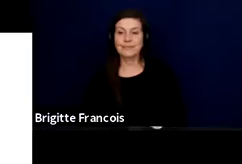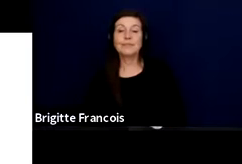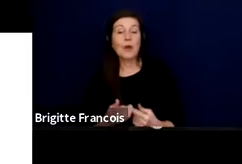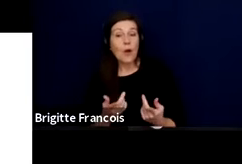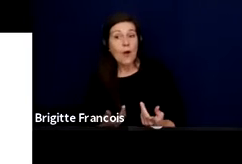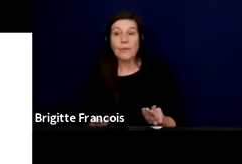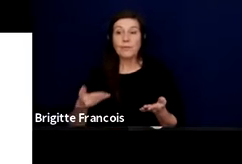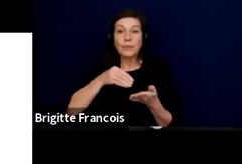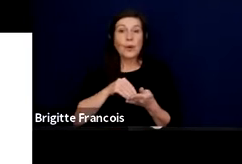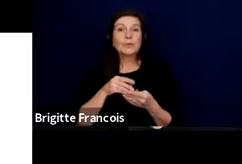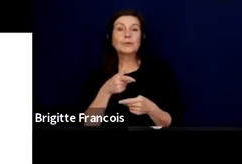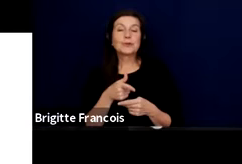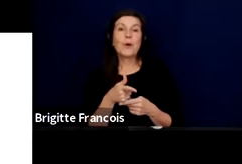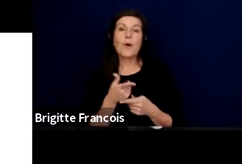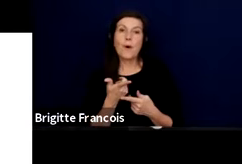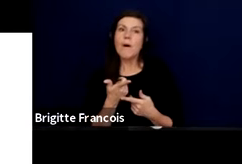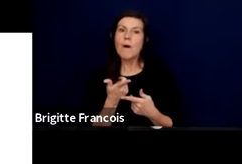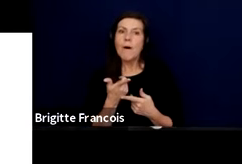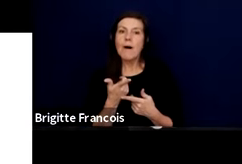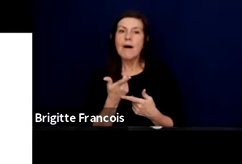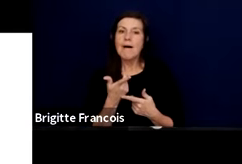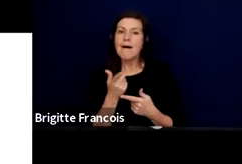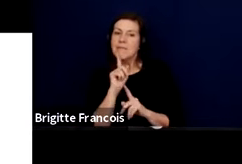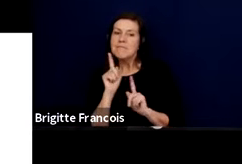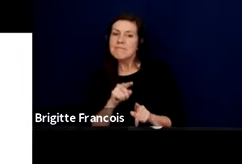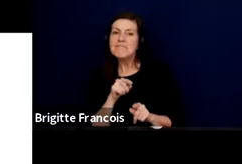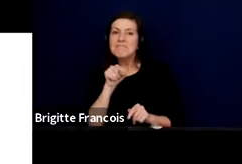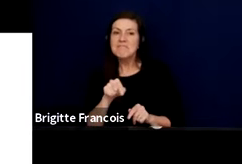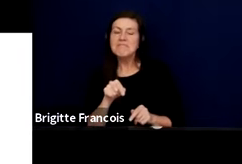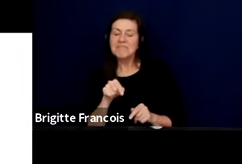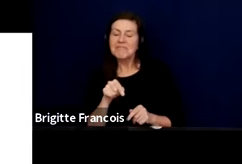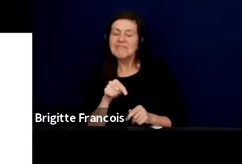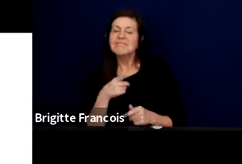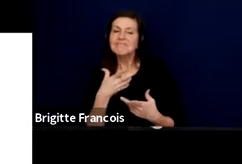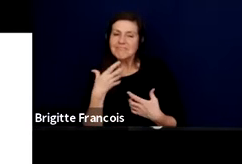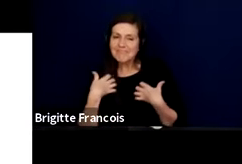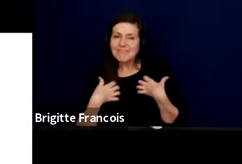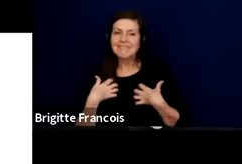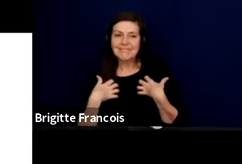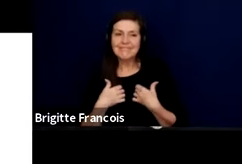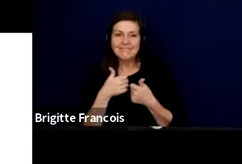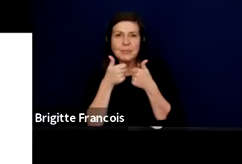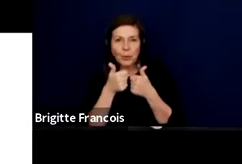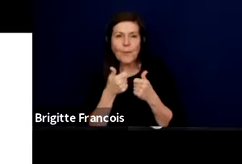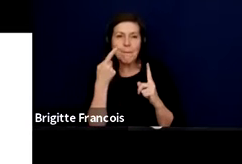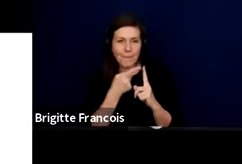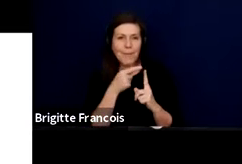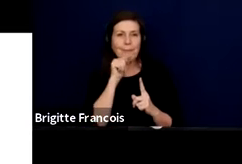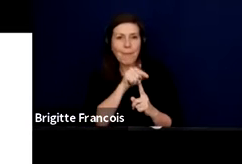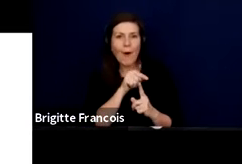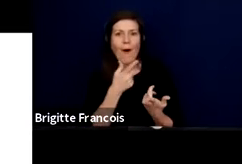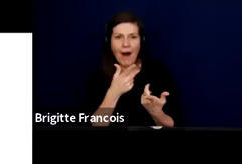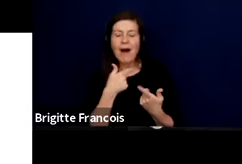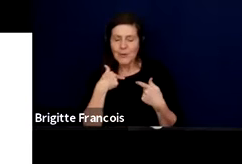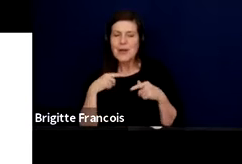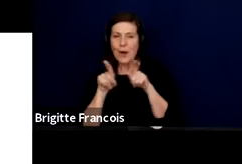I find it interesting, that you mentioned about this with involving users late in the process. This is something we also saw in one